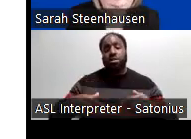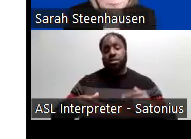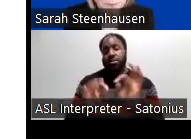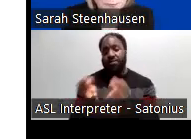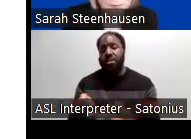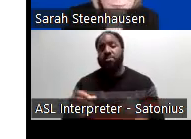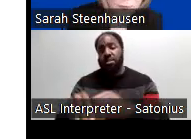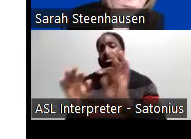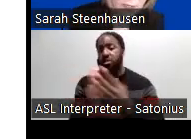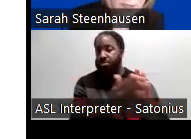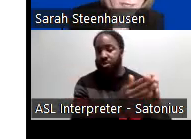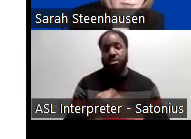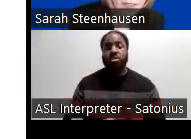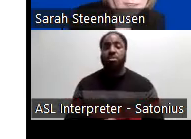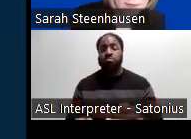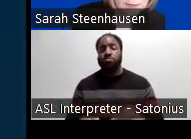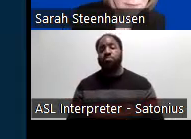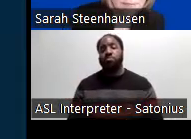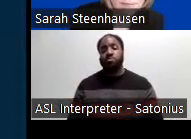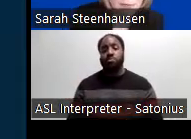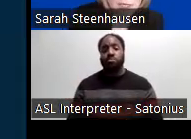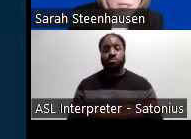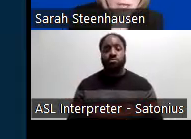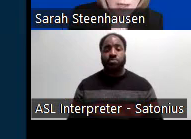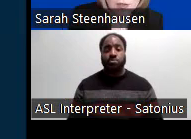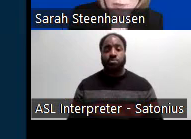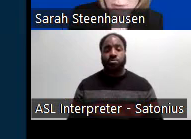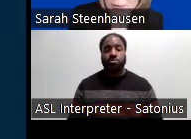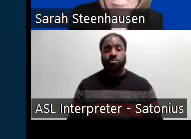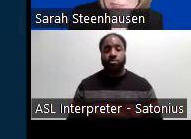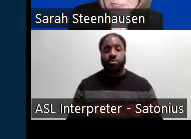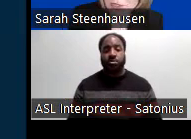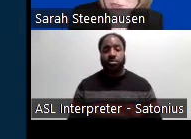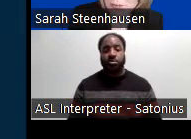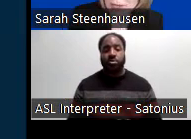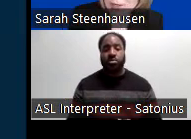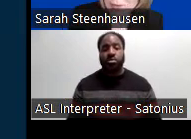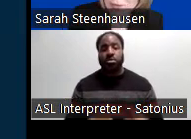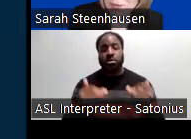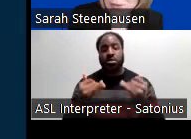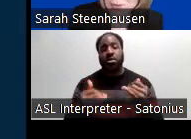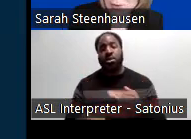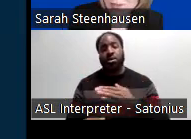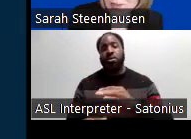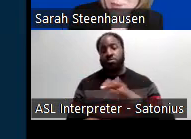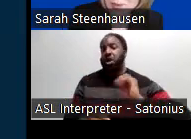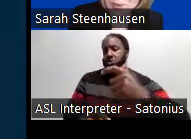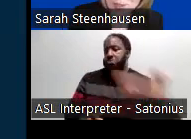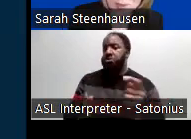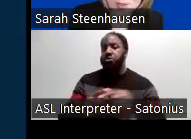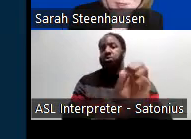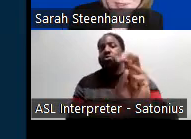community. Next slide, please. So now I'm pleased to turn it back to Susan DeMorris